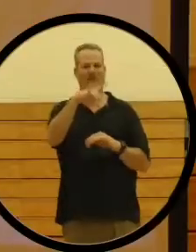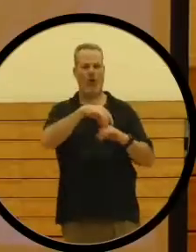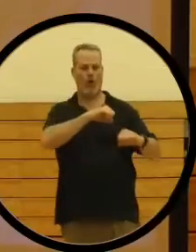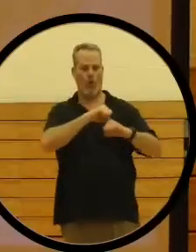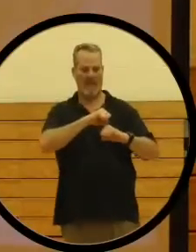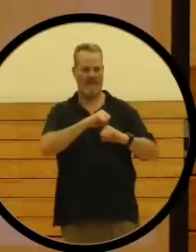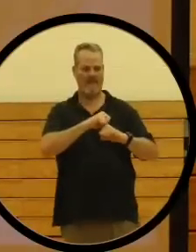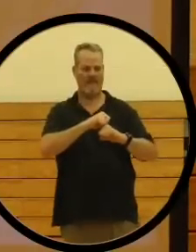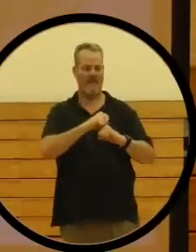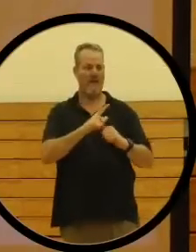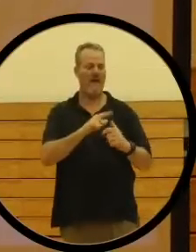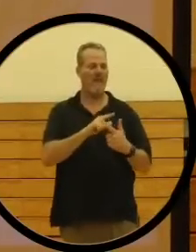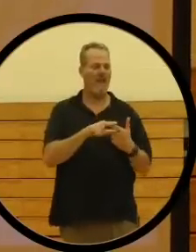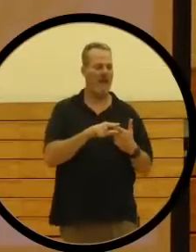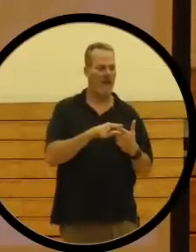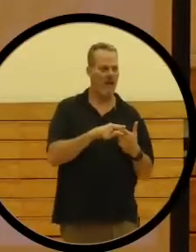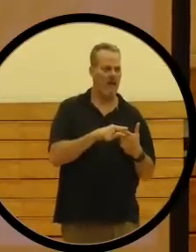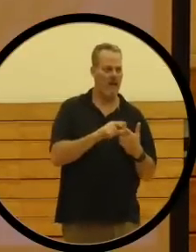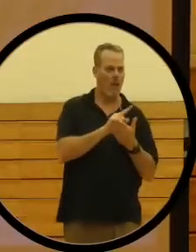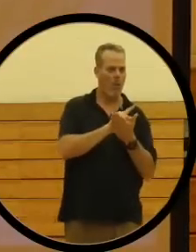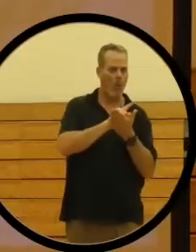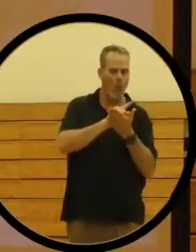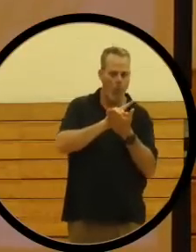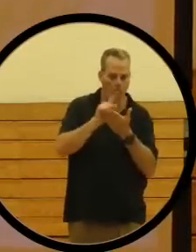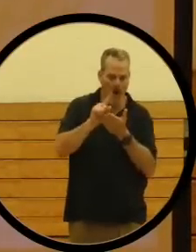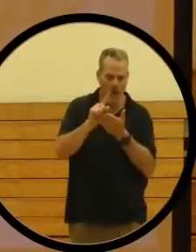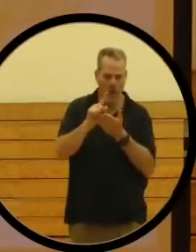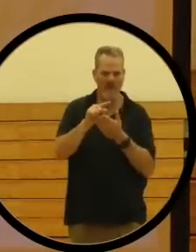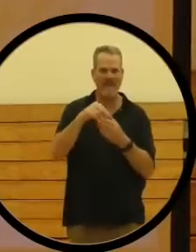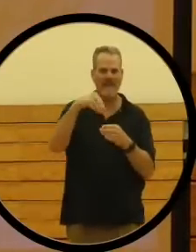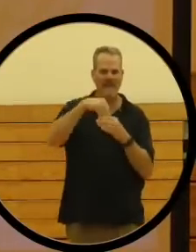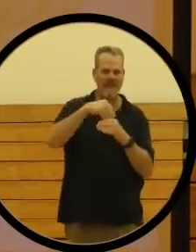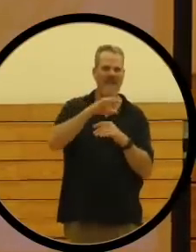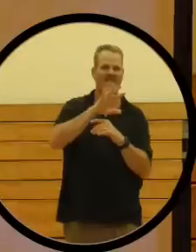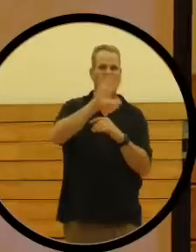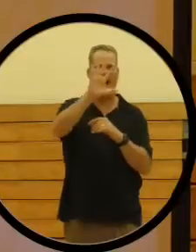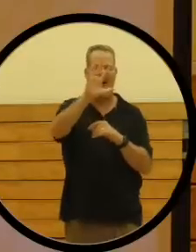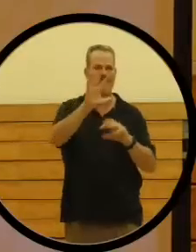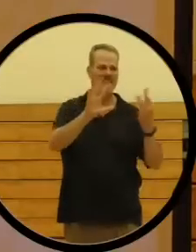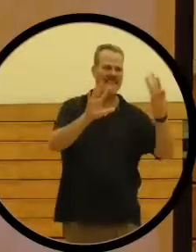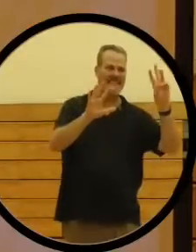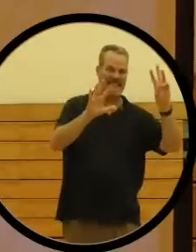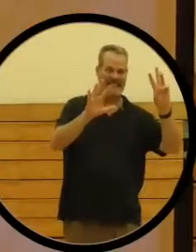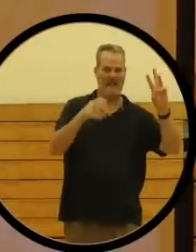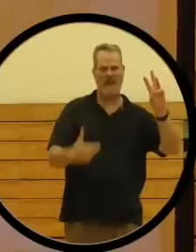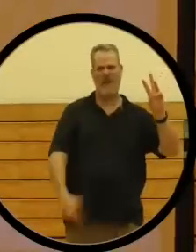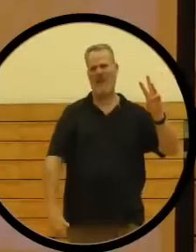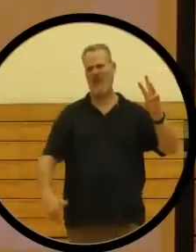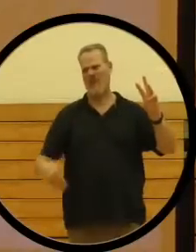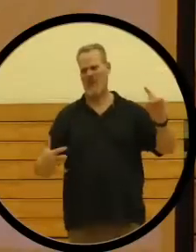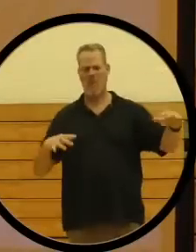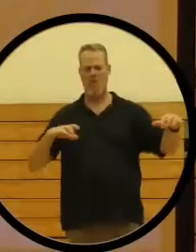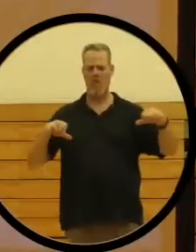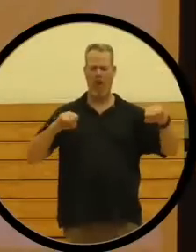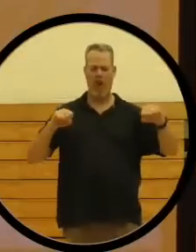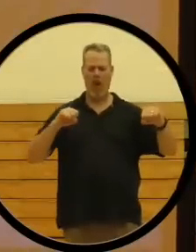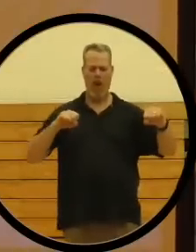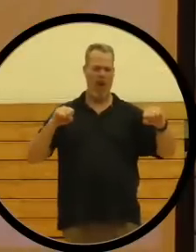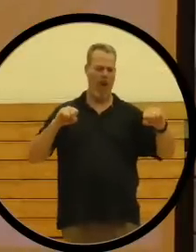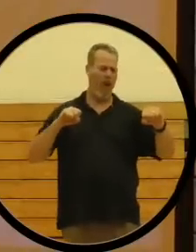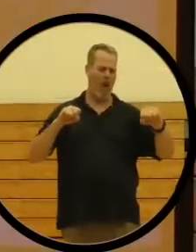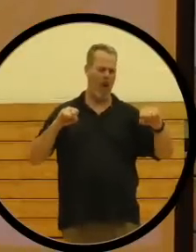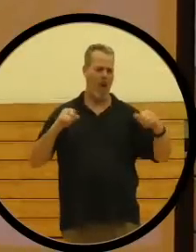and probably a week's worth of magnitude 5s and 6s. So it was really quite a thing. And the